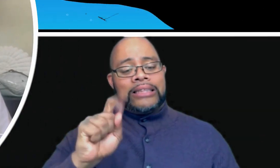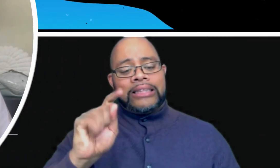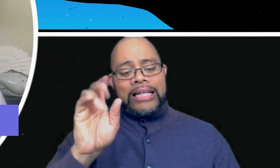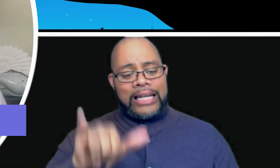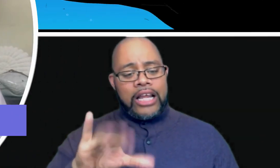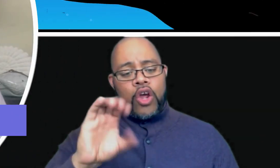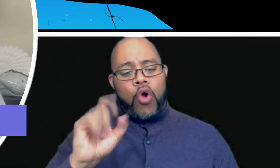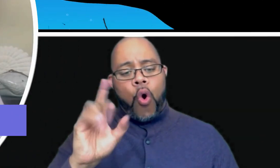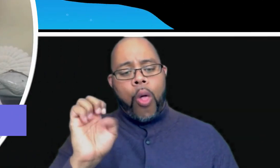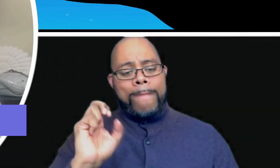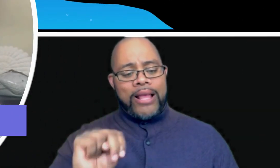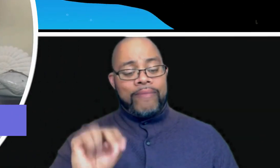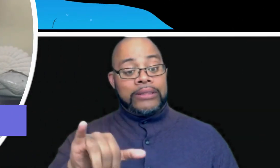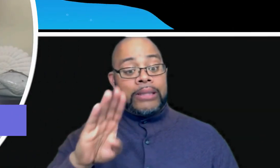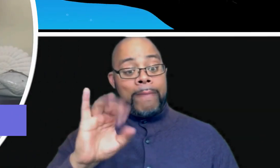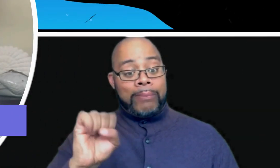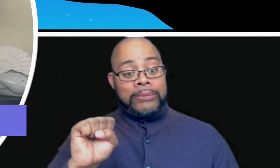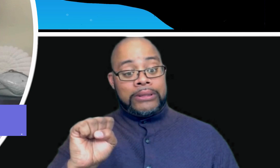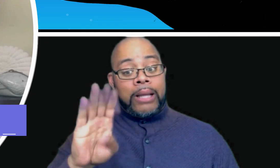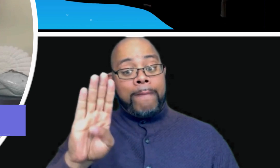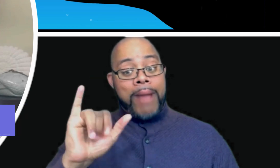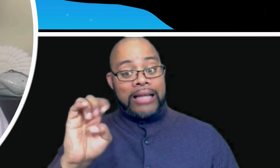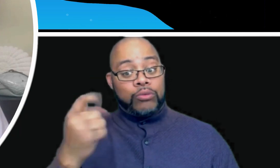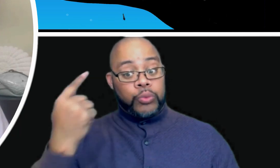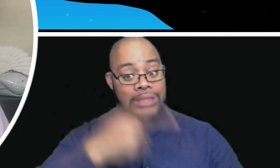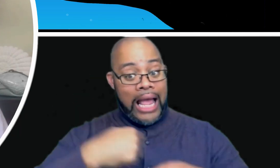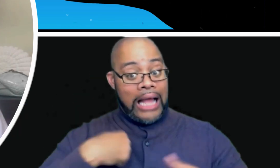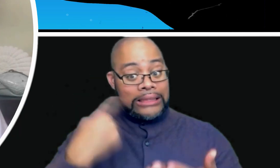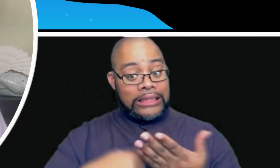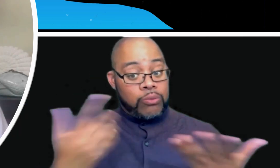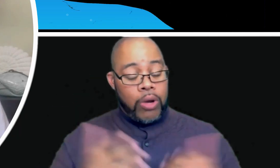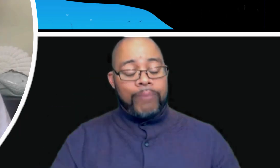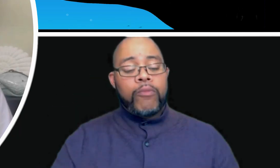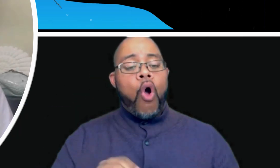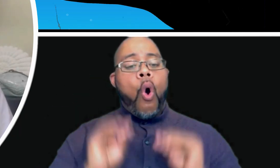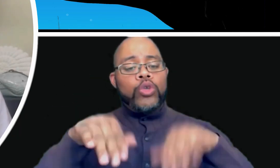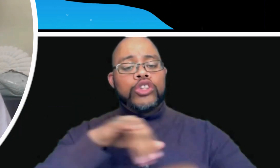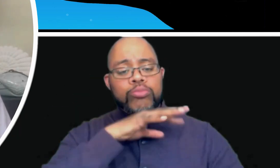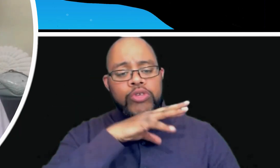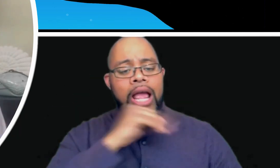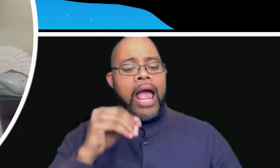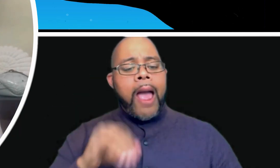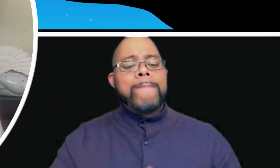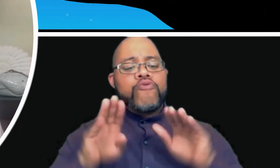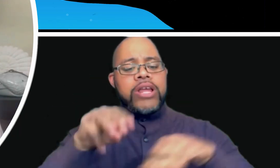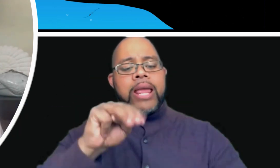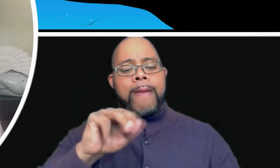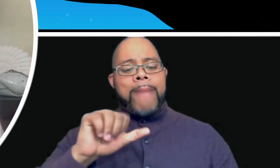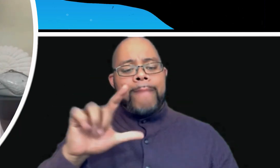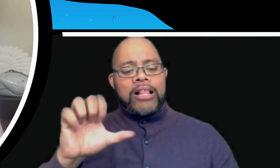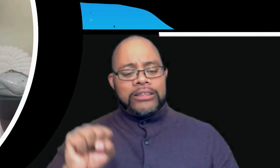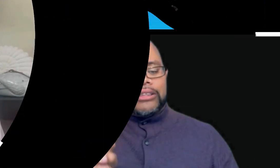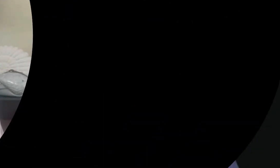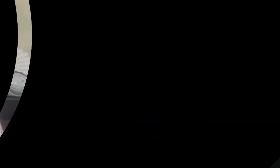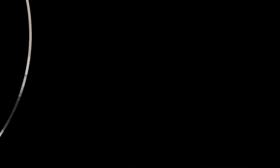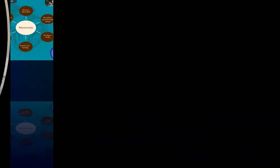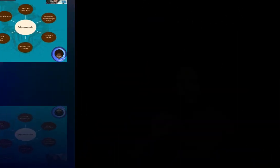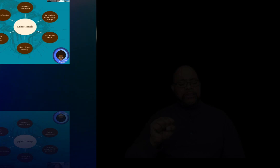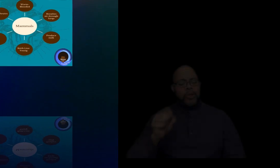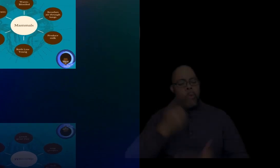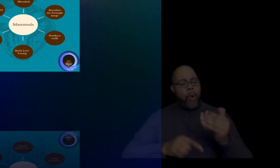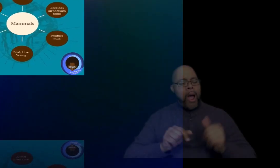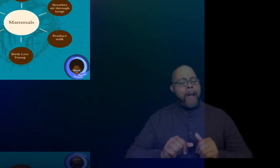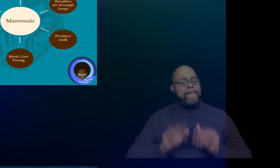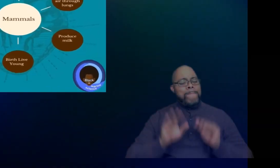Destiny Coleman, and this is BIMS Bites. Today, I'm going to be taking a bite out of ocean debris and marine mammals.